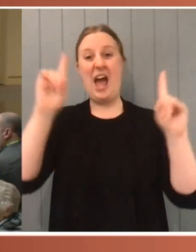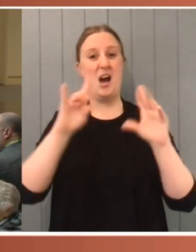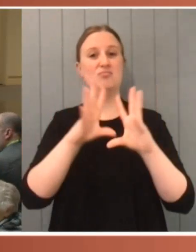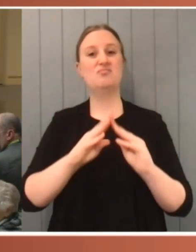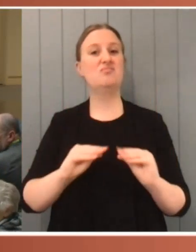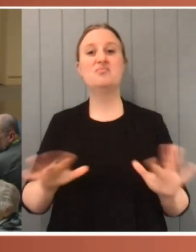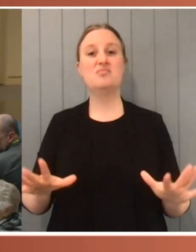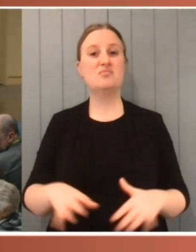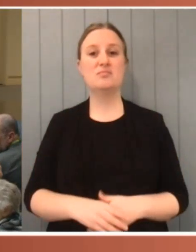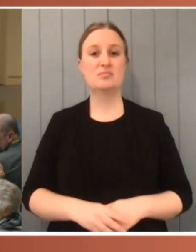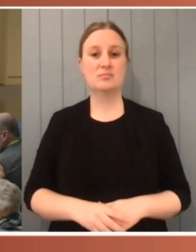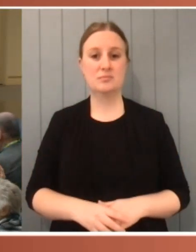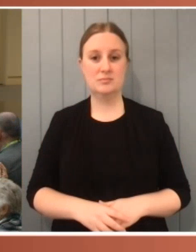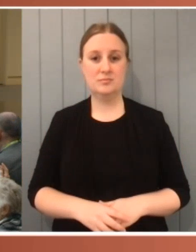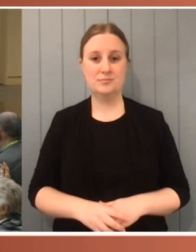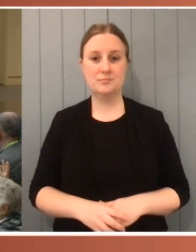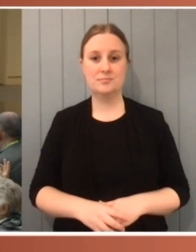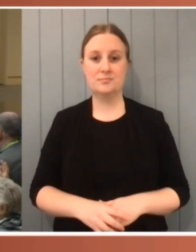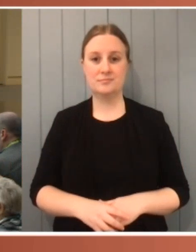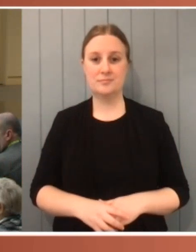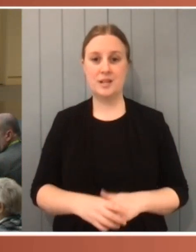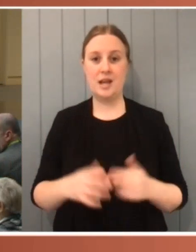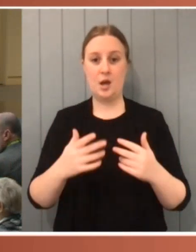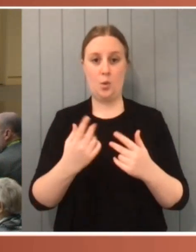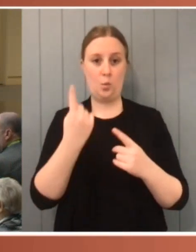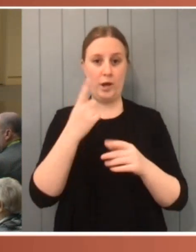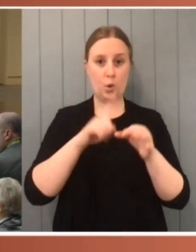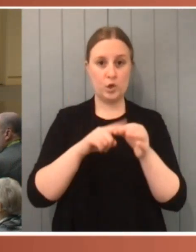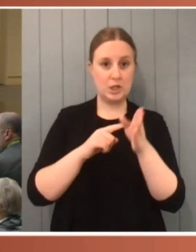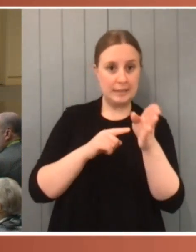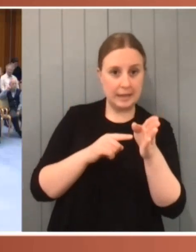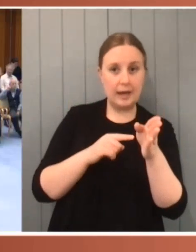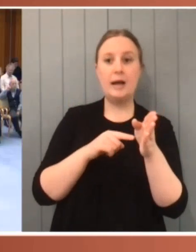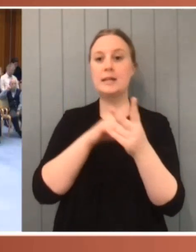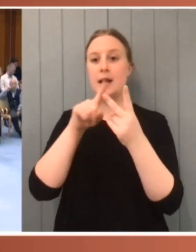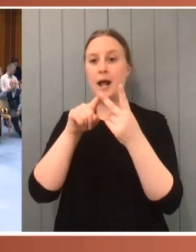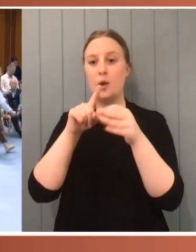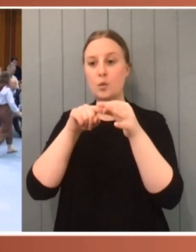I've got a question here, and then perhaps another question there.